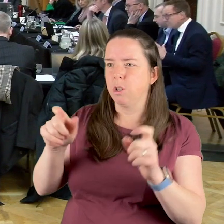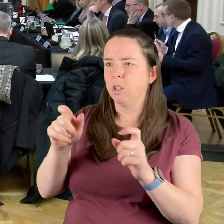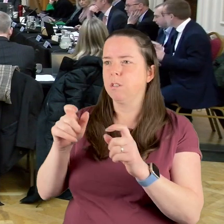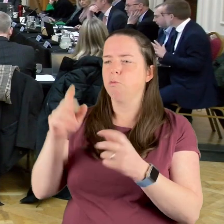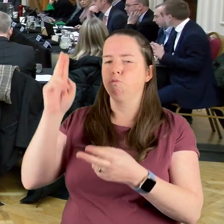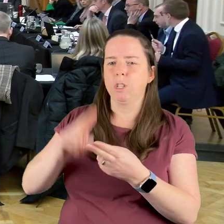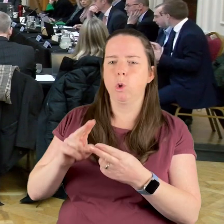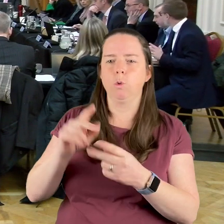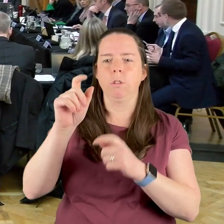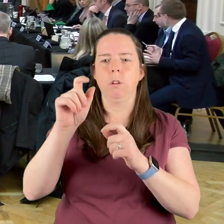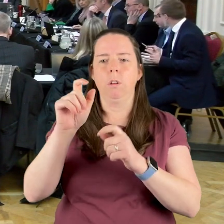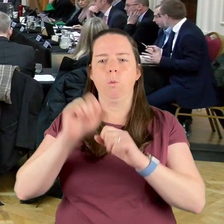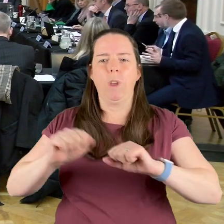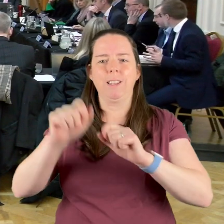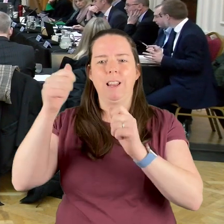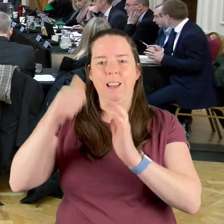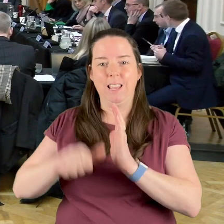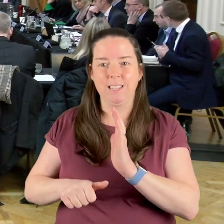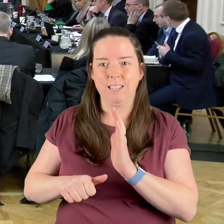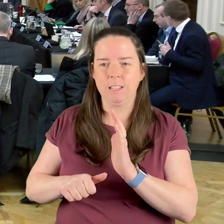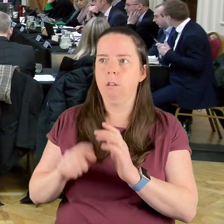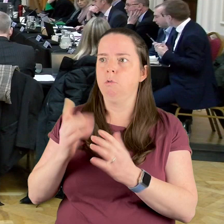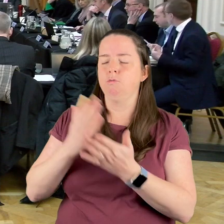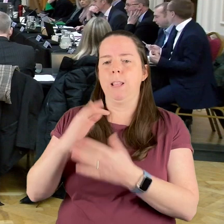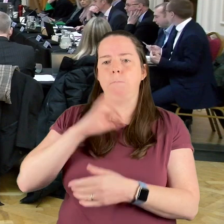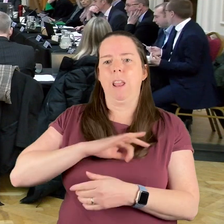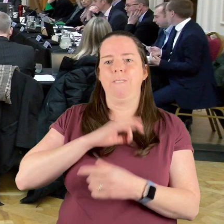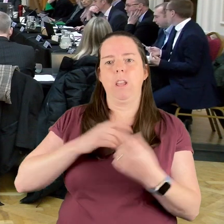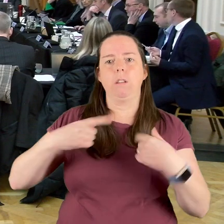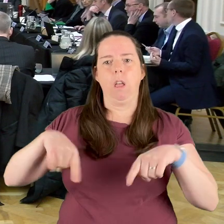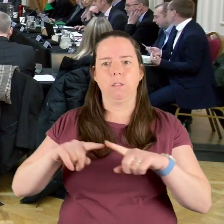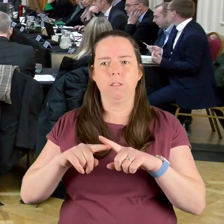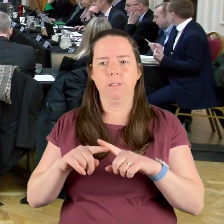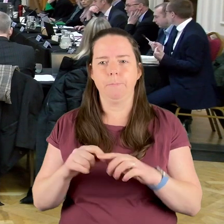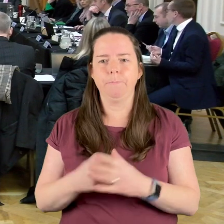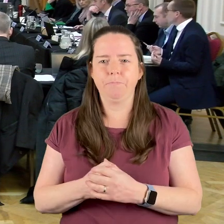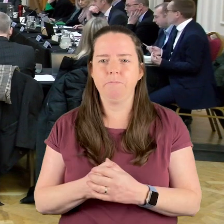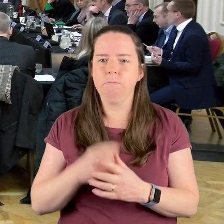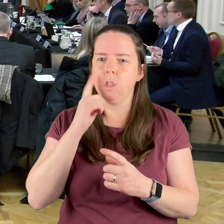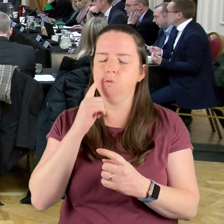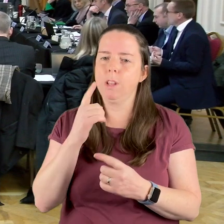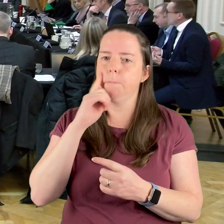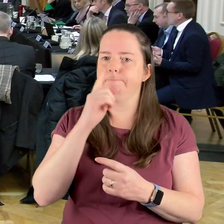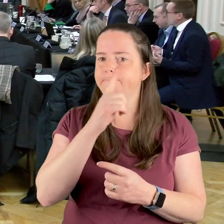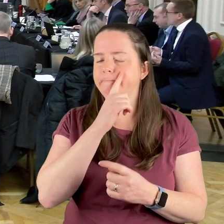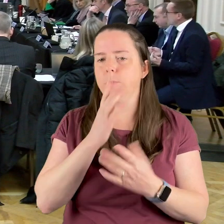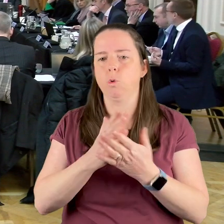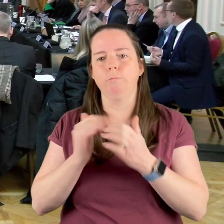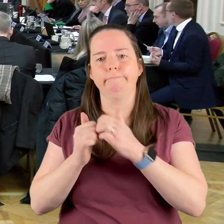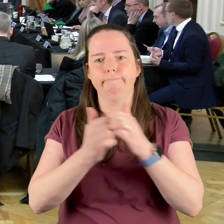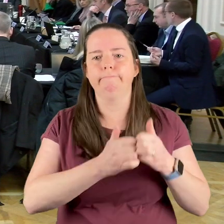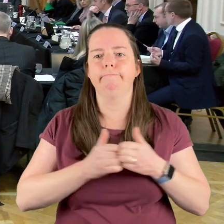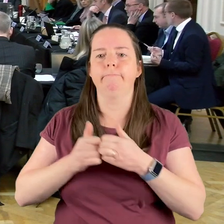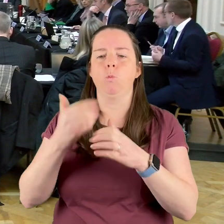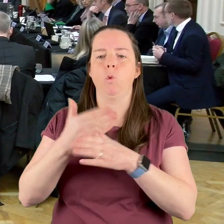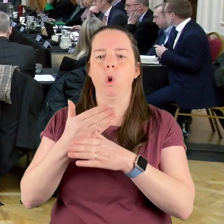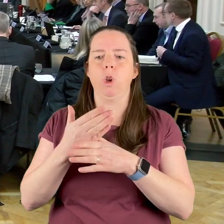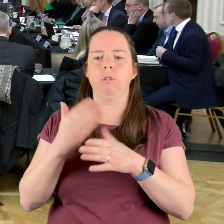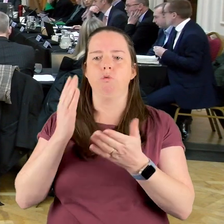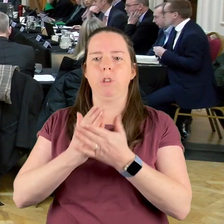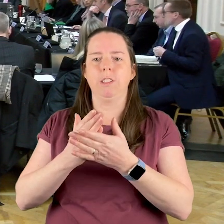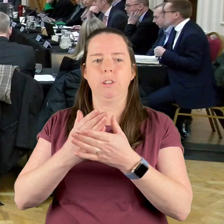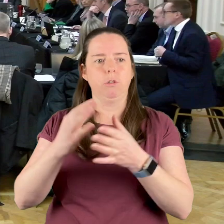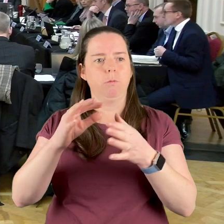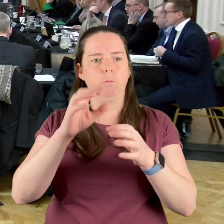capacity and where we've got scarce resources. And that has benefited us to reduce our long waits. And I think